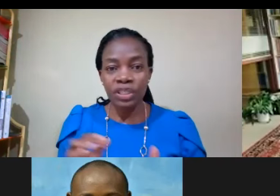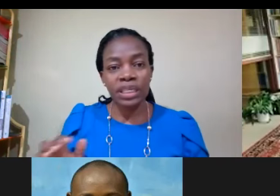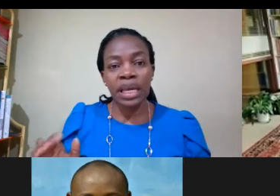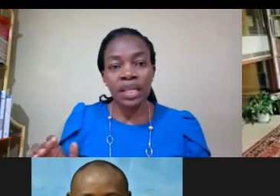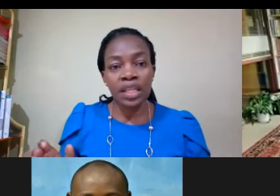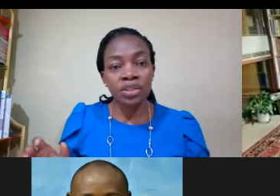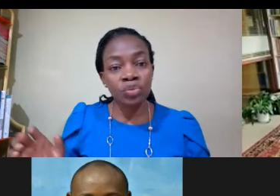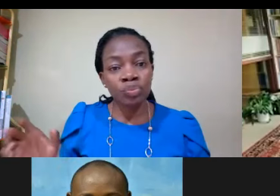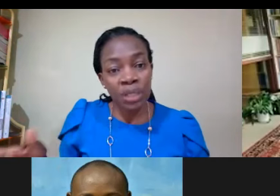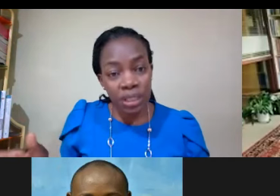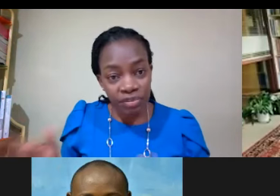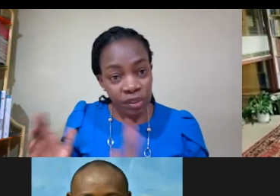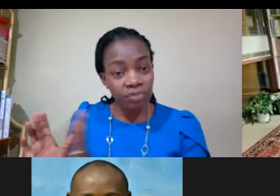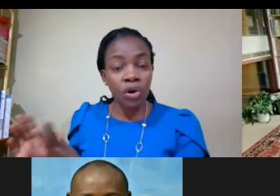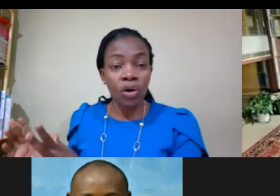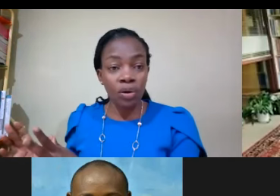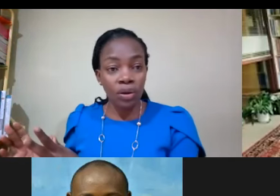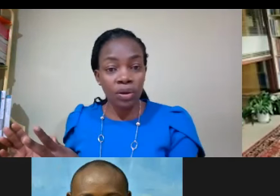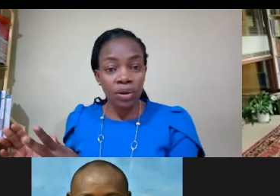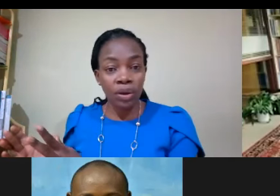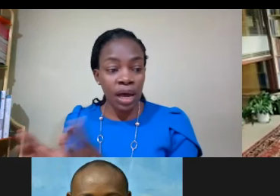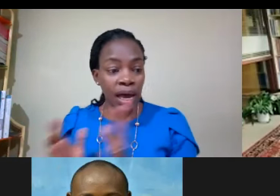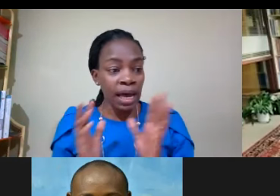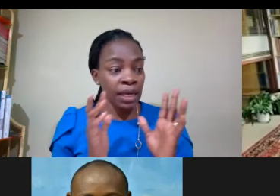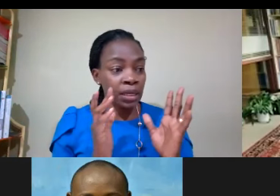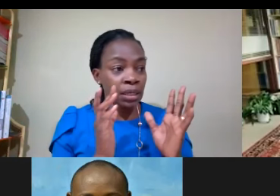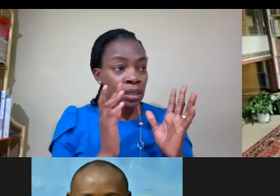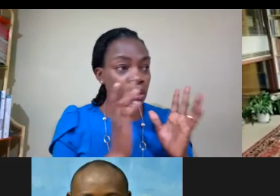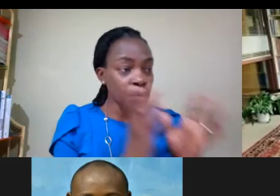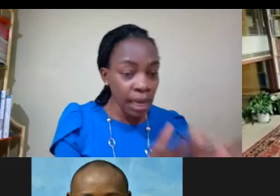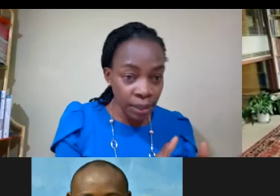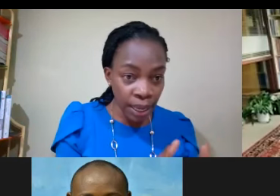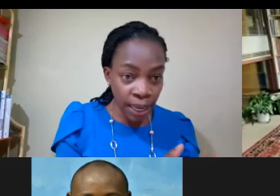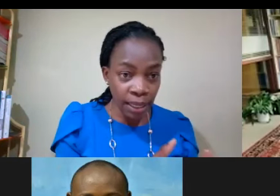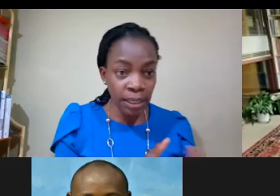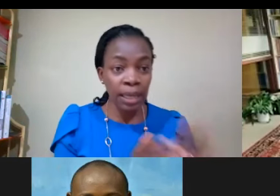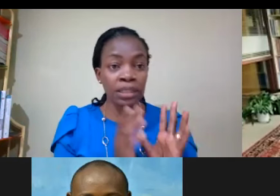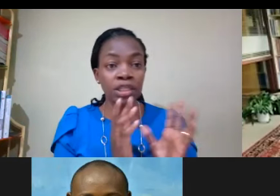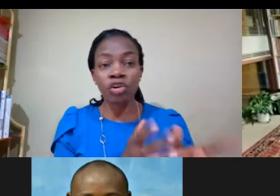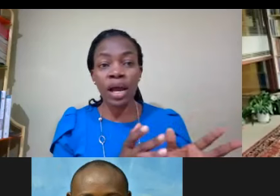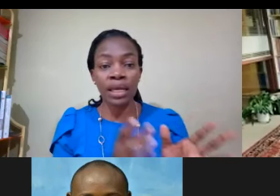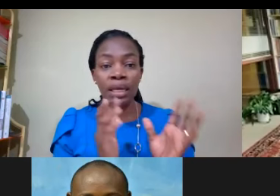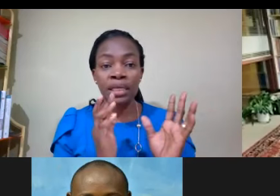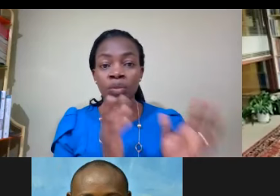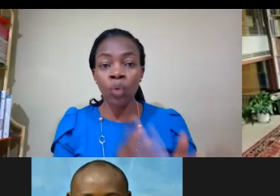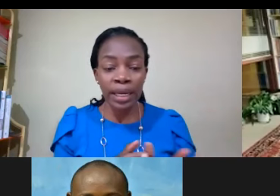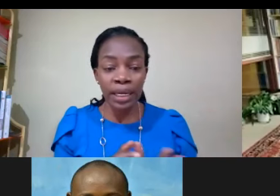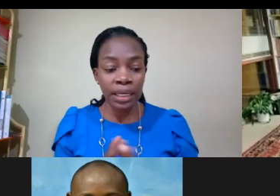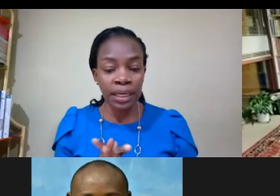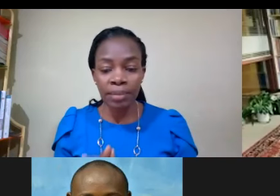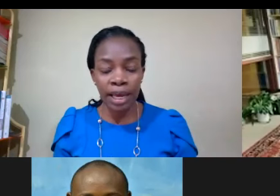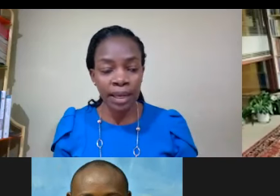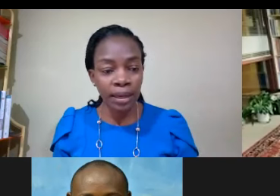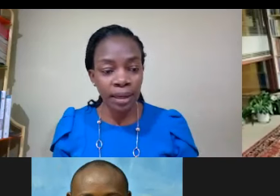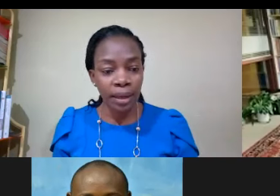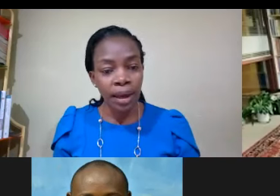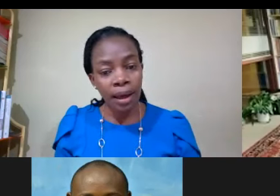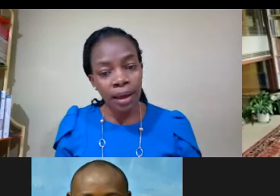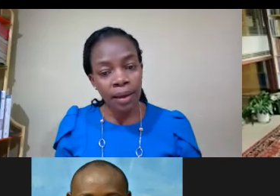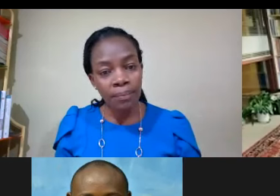don't even say anything to B, first of all. I look at A is crying, A is whining, and I'm